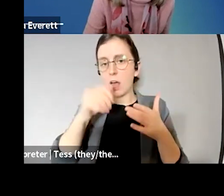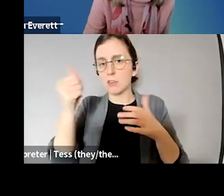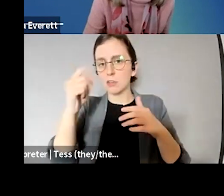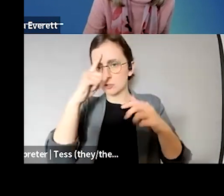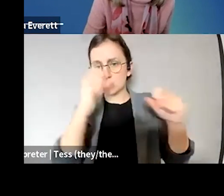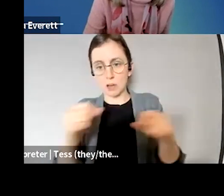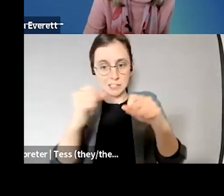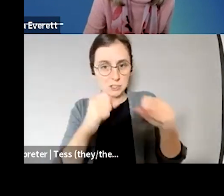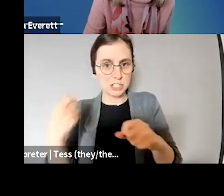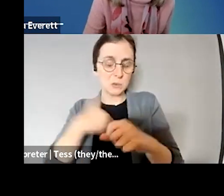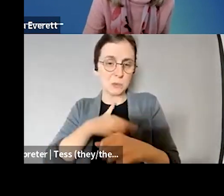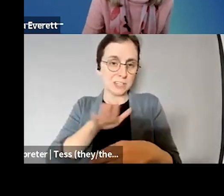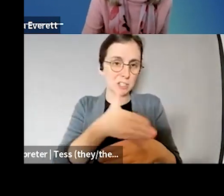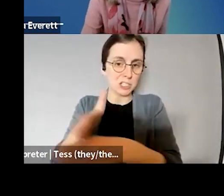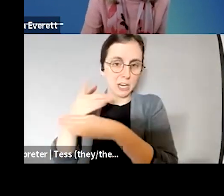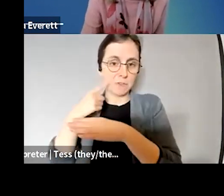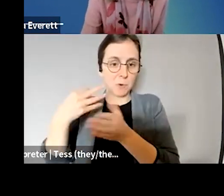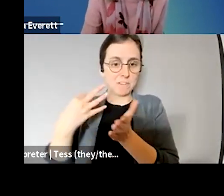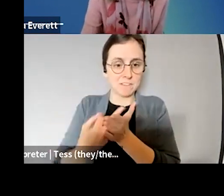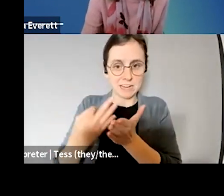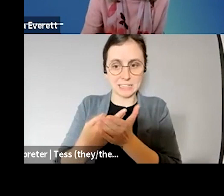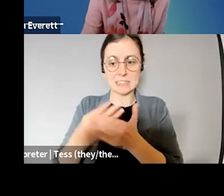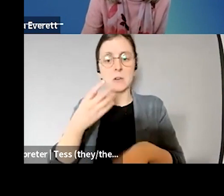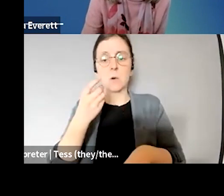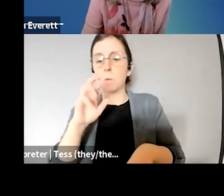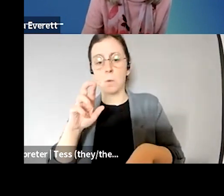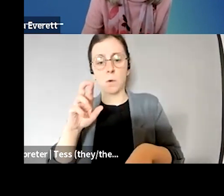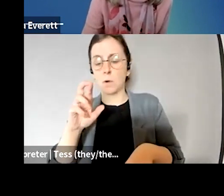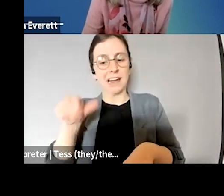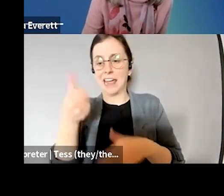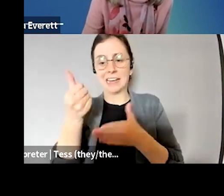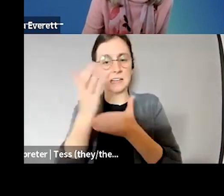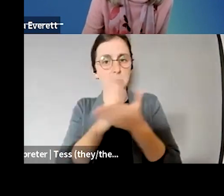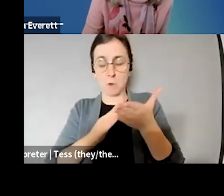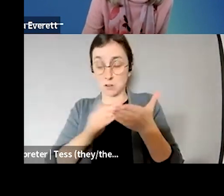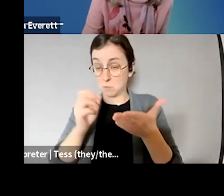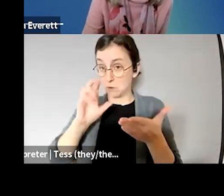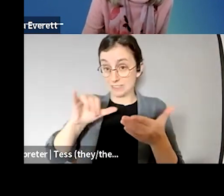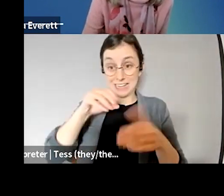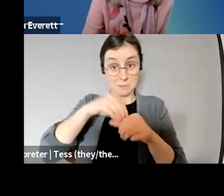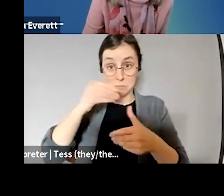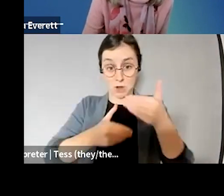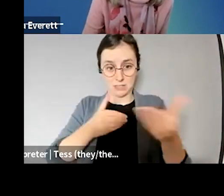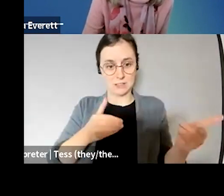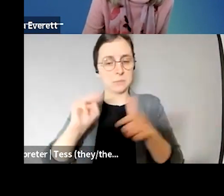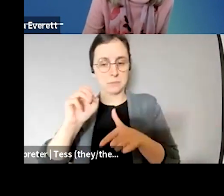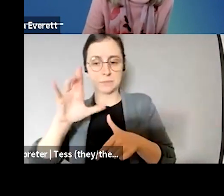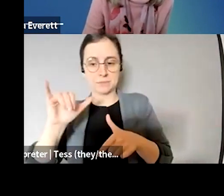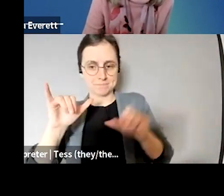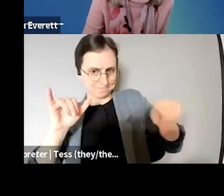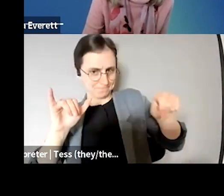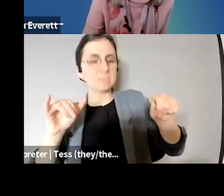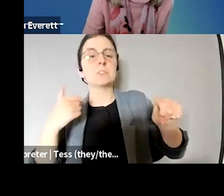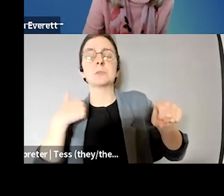additional financing, and is that any component right now, or is that in the works? So there is a technical assistance center